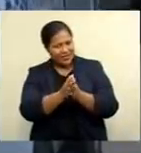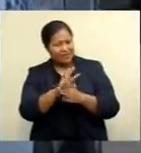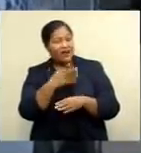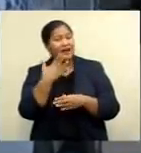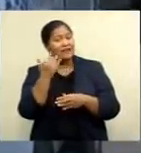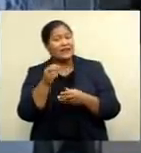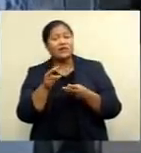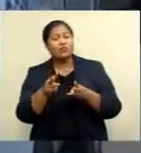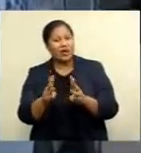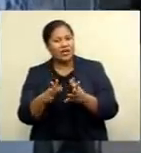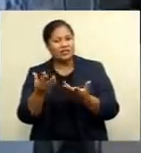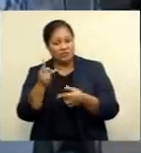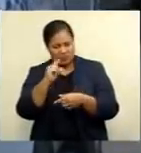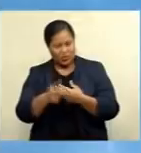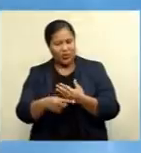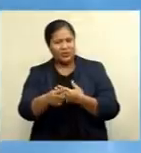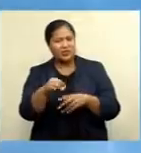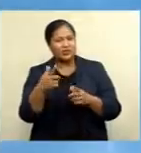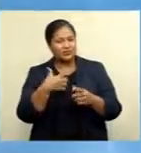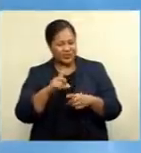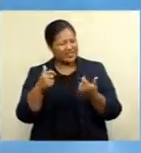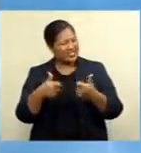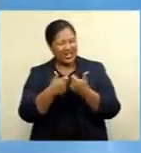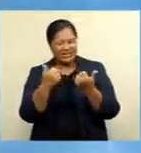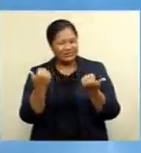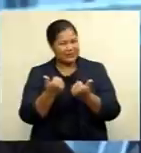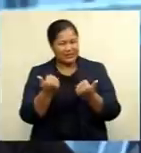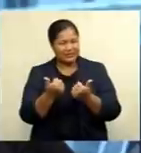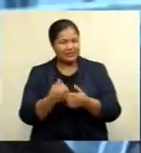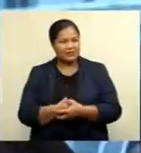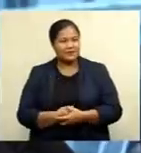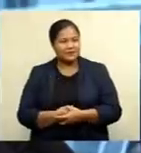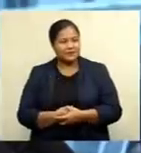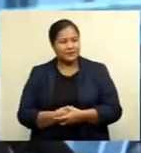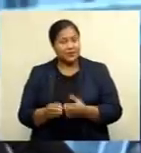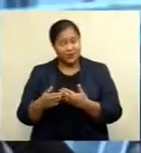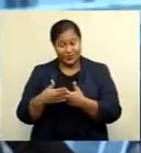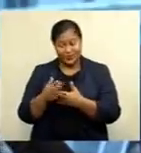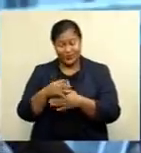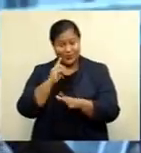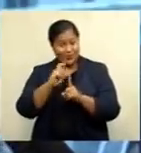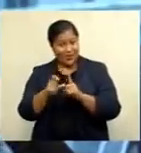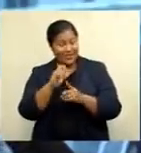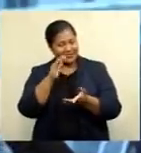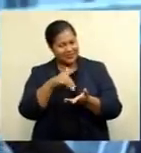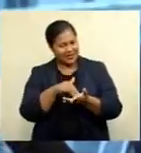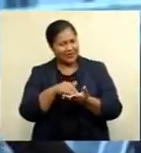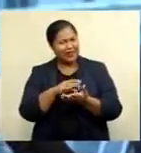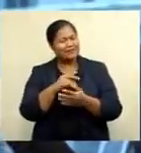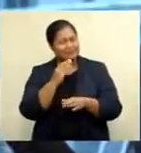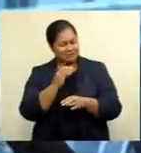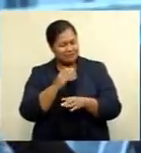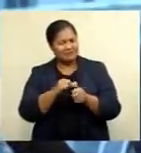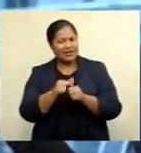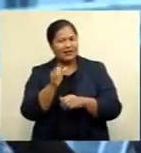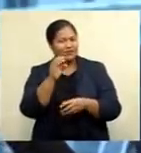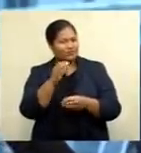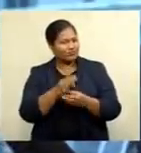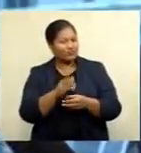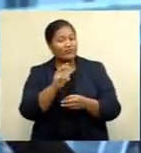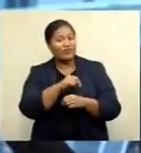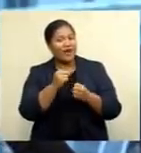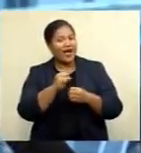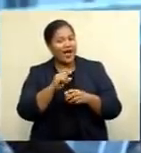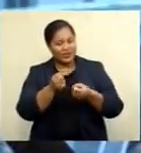ways to stay ahead of the challenges. The opening of the command center fits in well with our strategic way forward as policing becomes